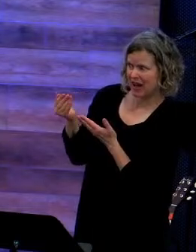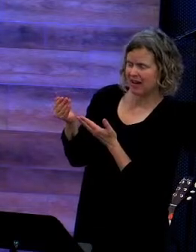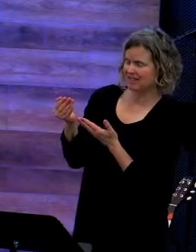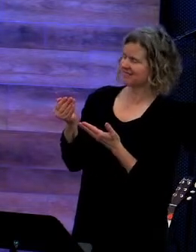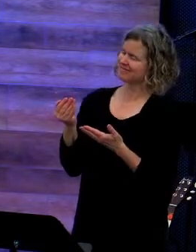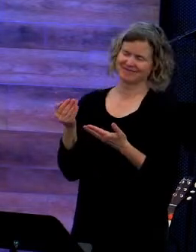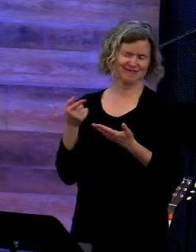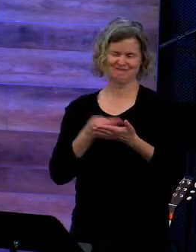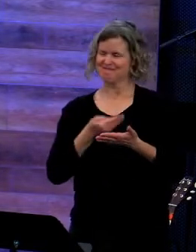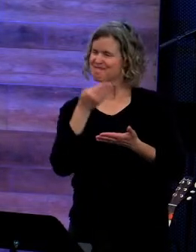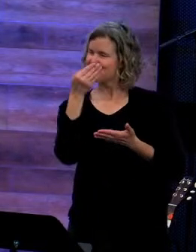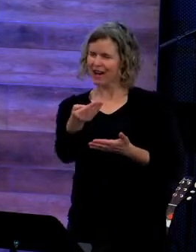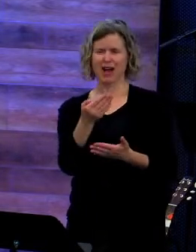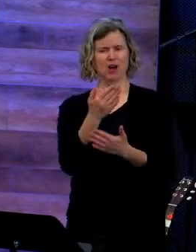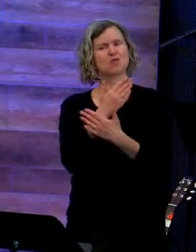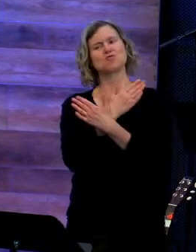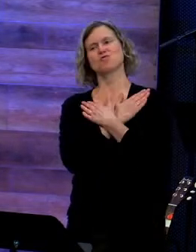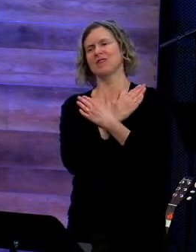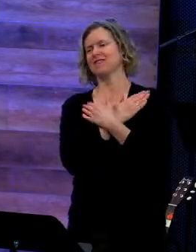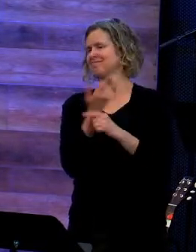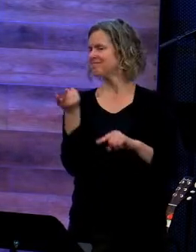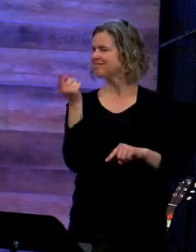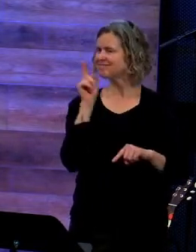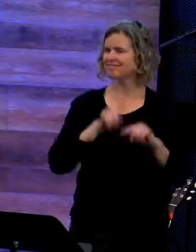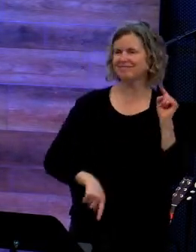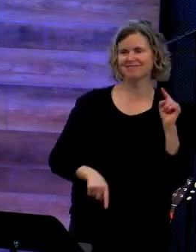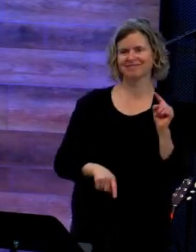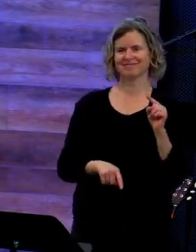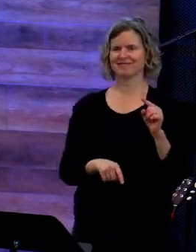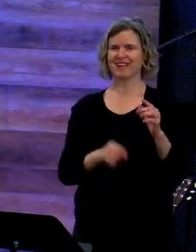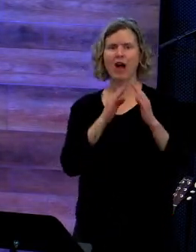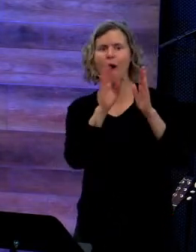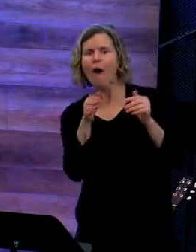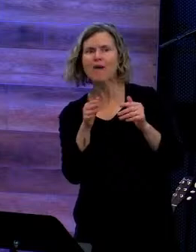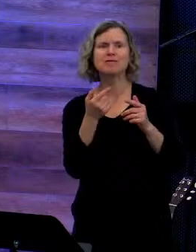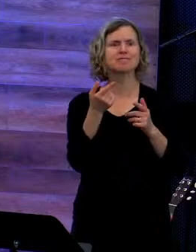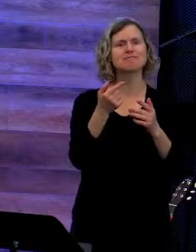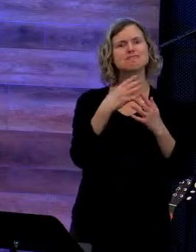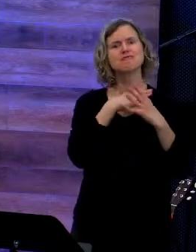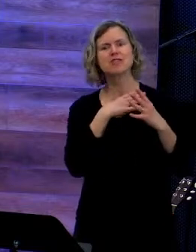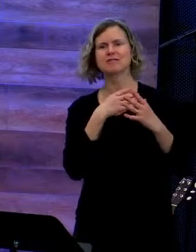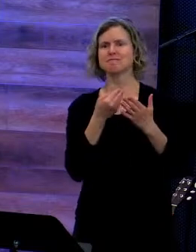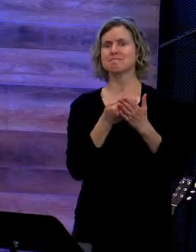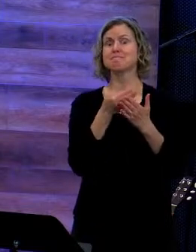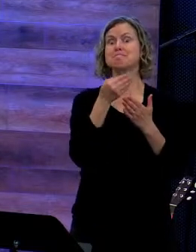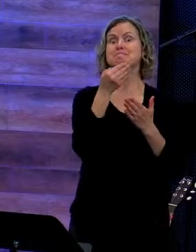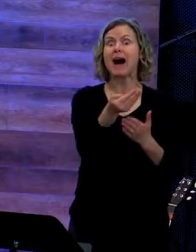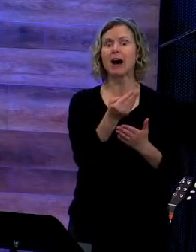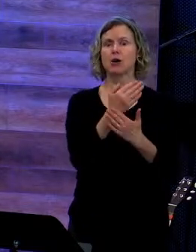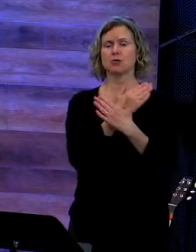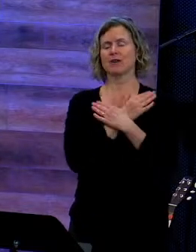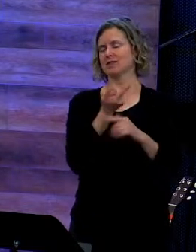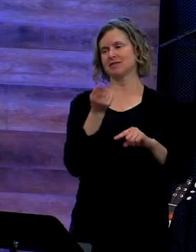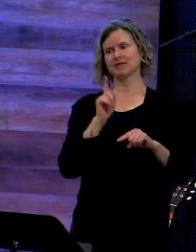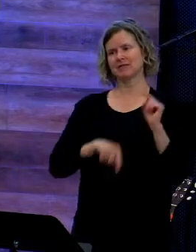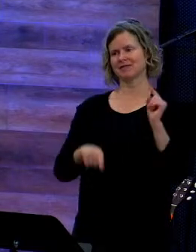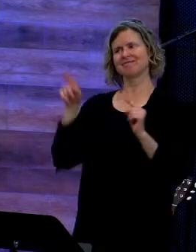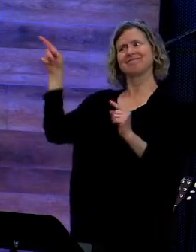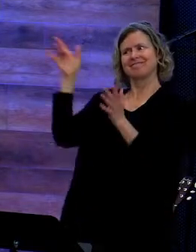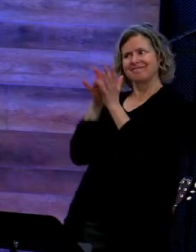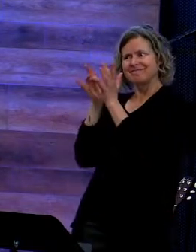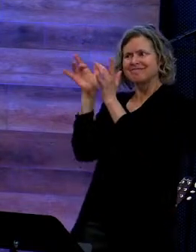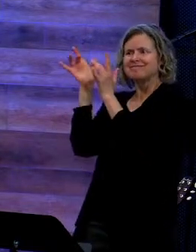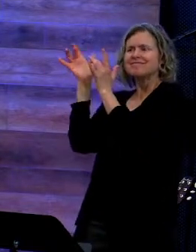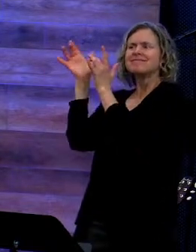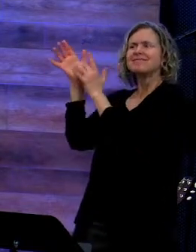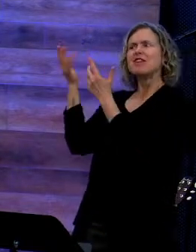you. And he's offering it to you now as a gift of grace. If you are not a Christian this morning, all you